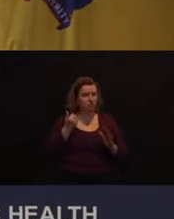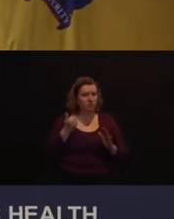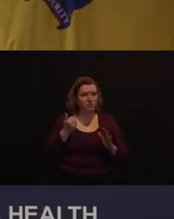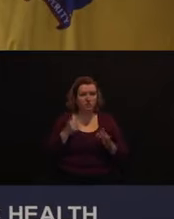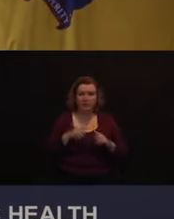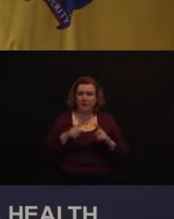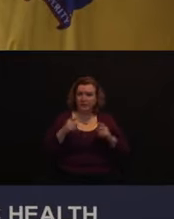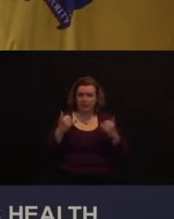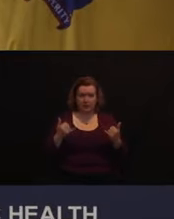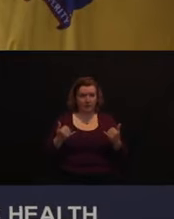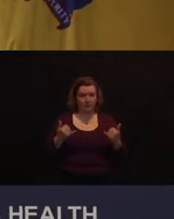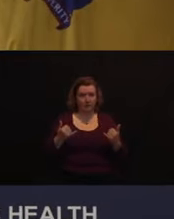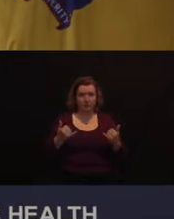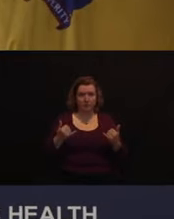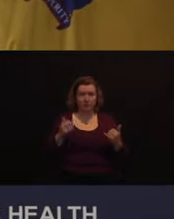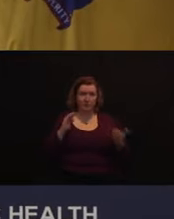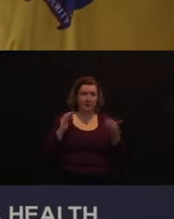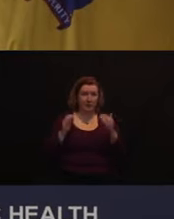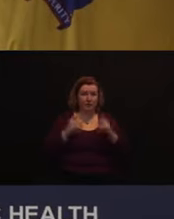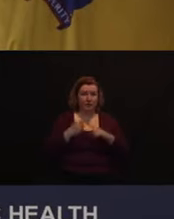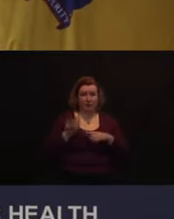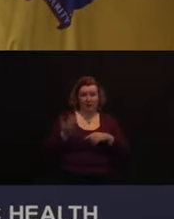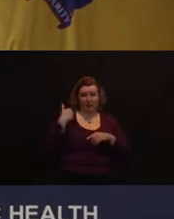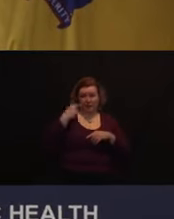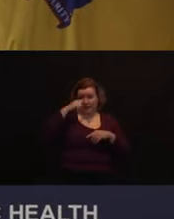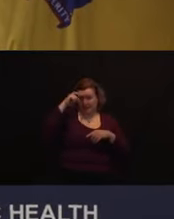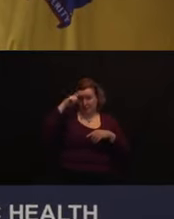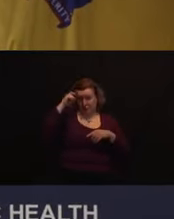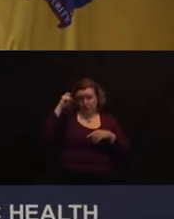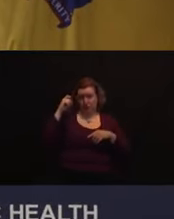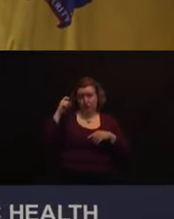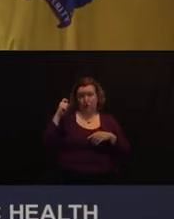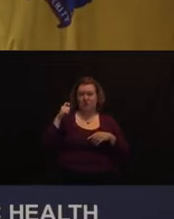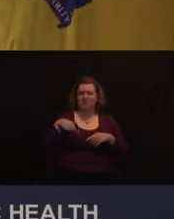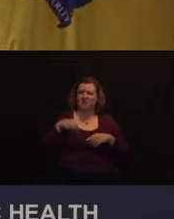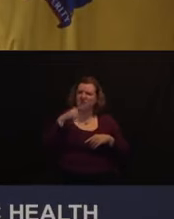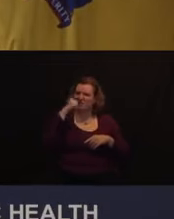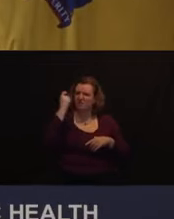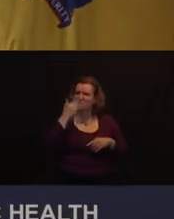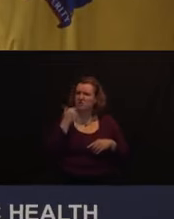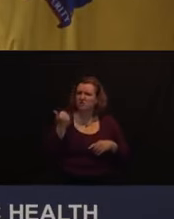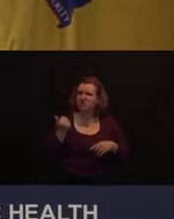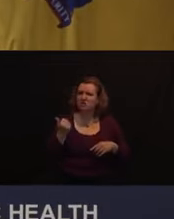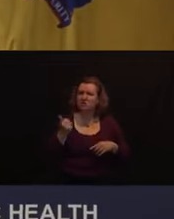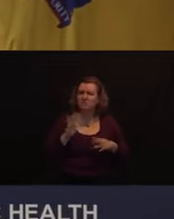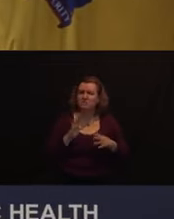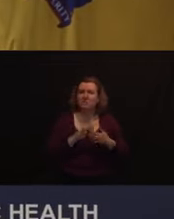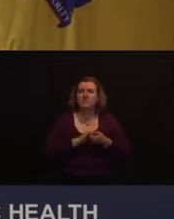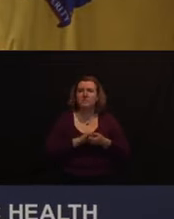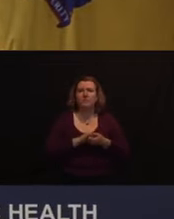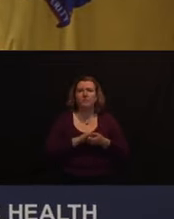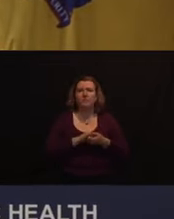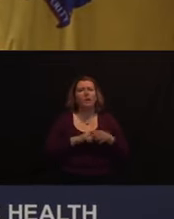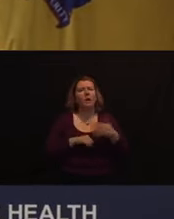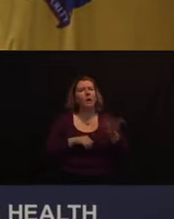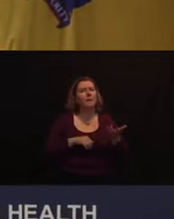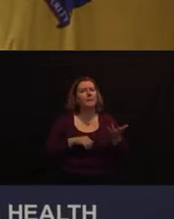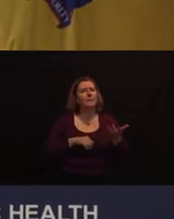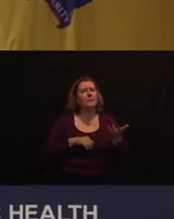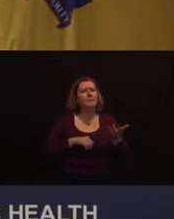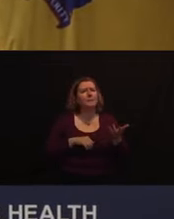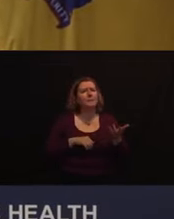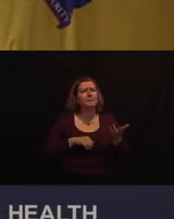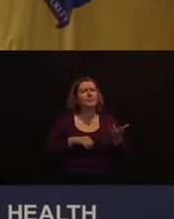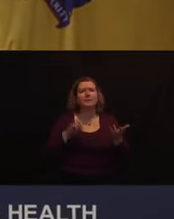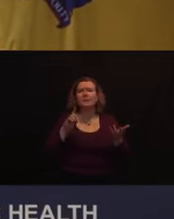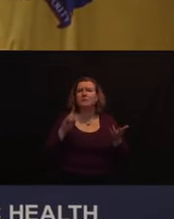last summer. May I go to Eddie? Any observation really in particular on why younger people, and